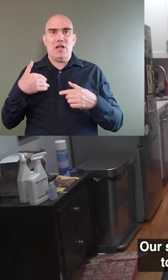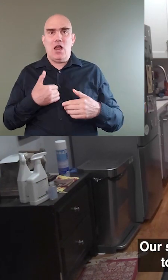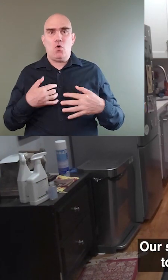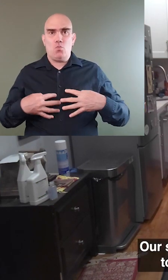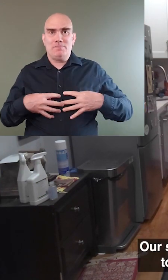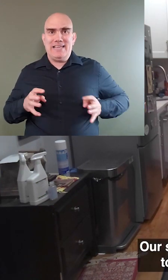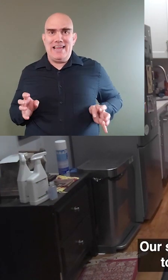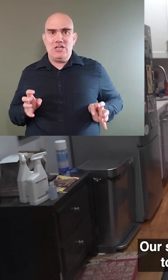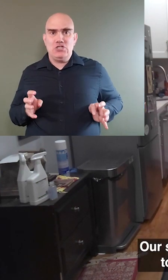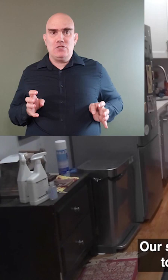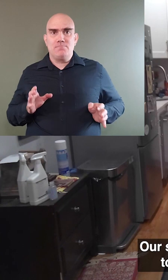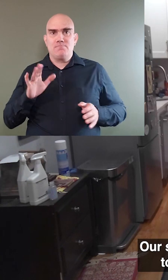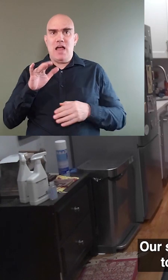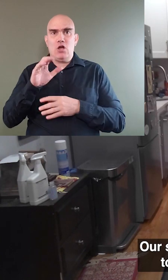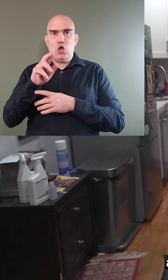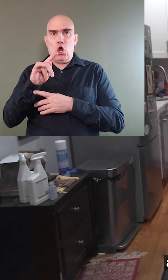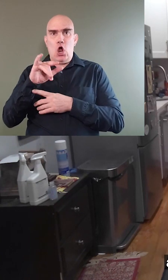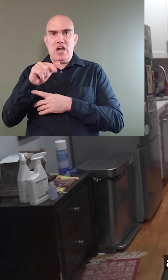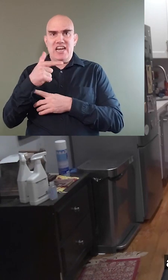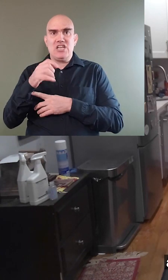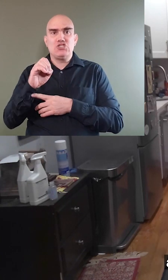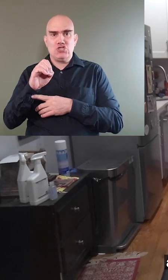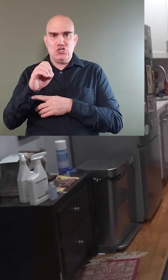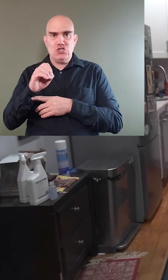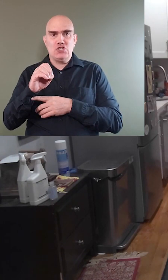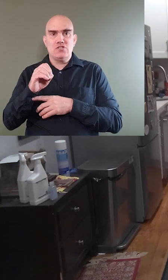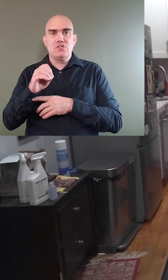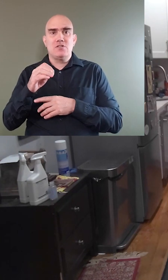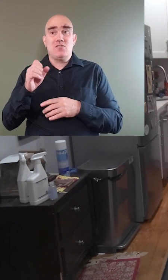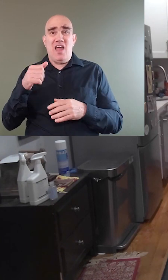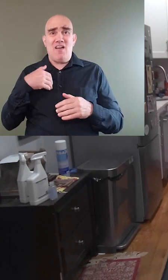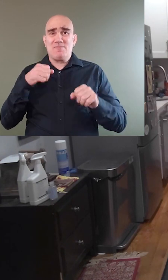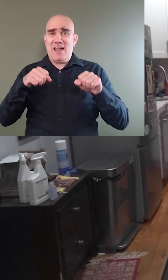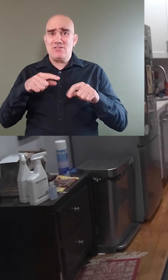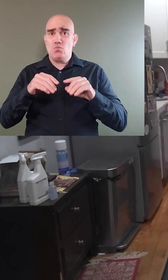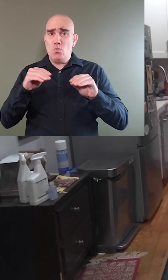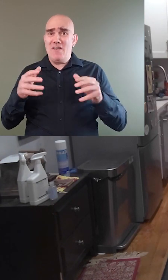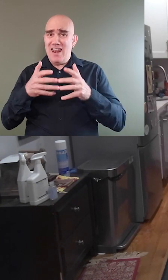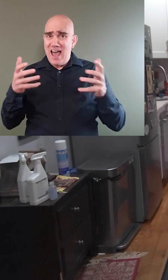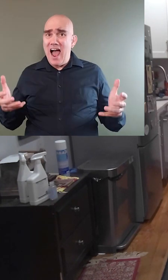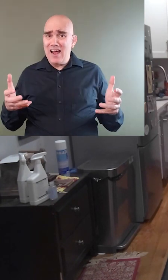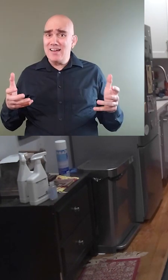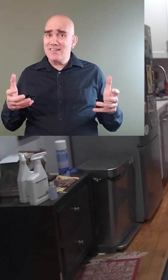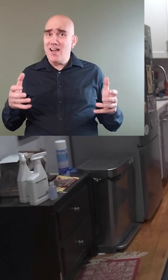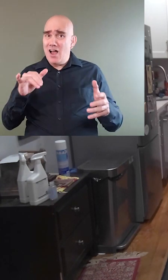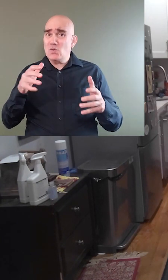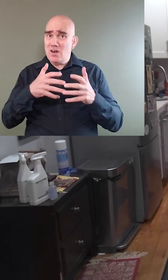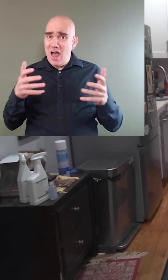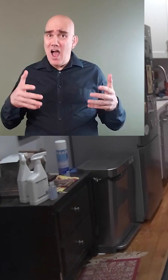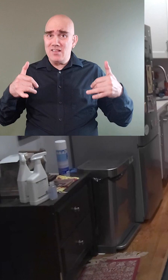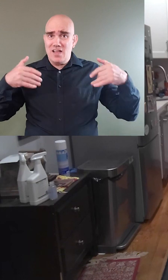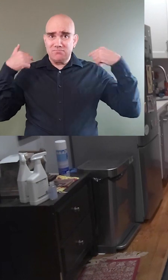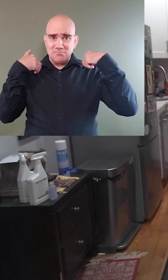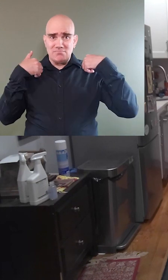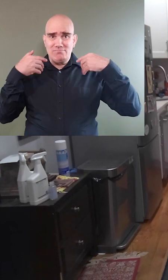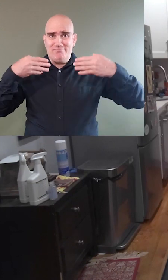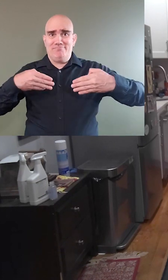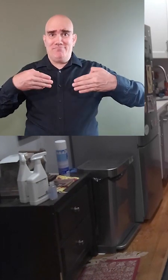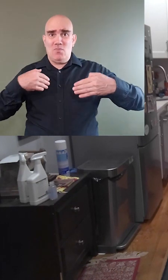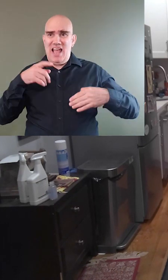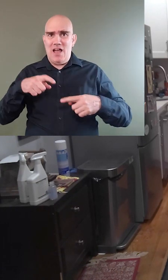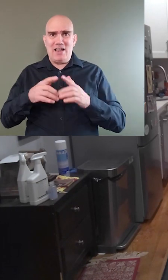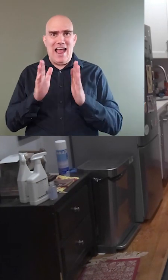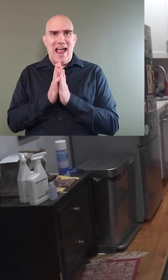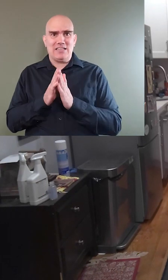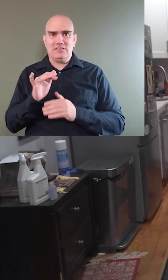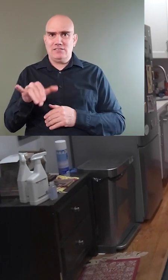rib cage by cartilage, and our shoulder blades have the capacity to move also a lot, but we have